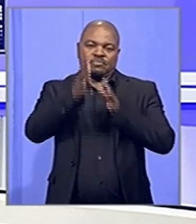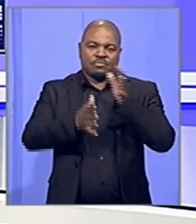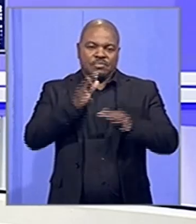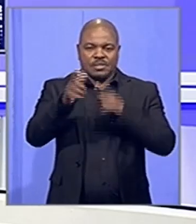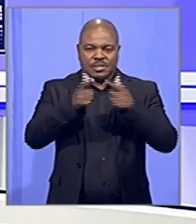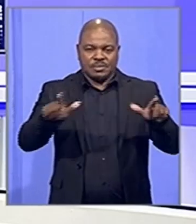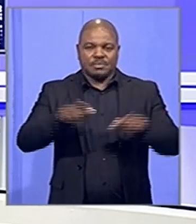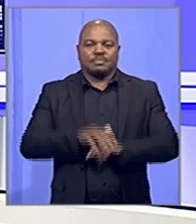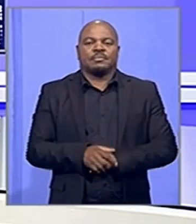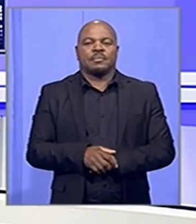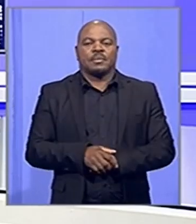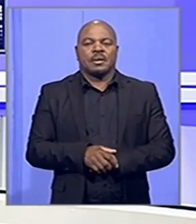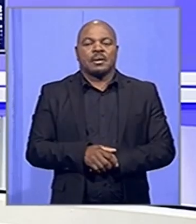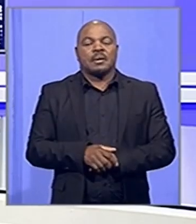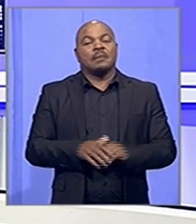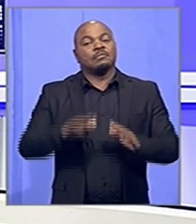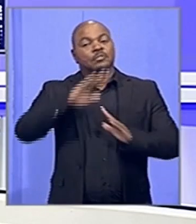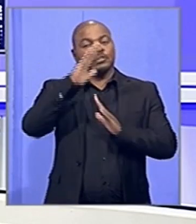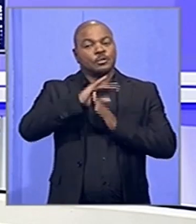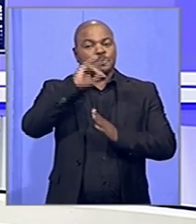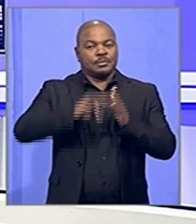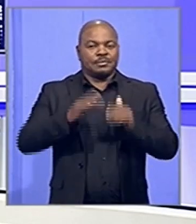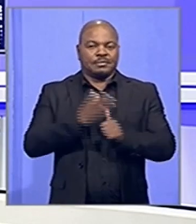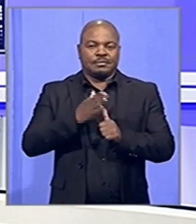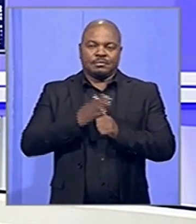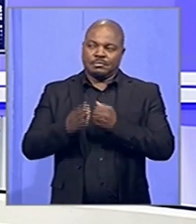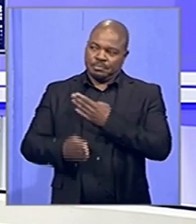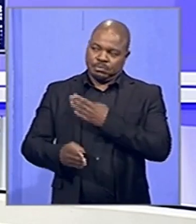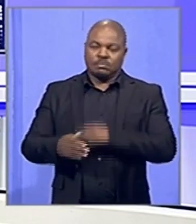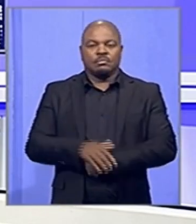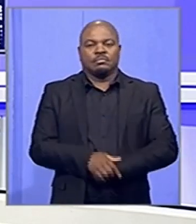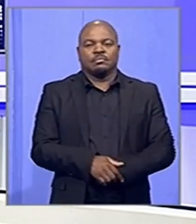ya matsoho. Empa ha re di qale ka dihlooho tsa tsona.